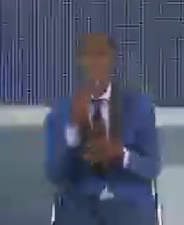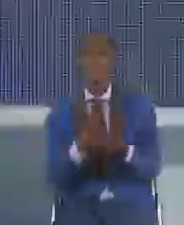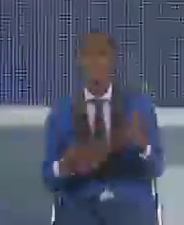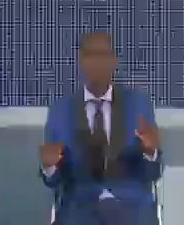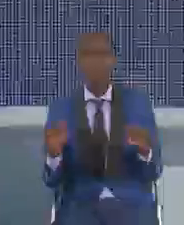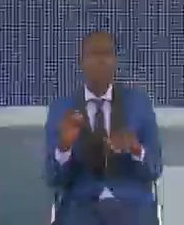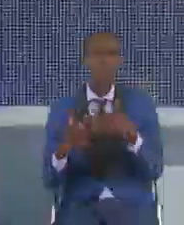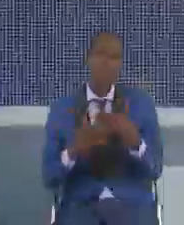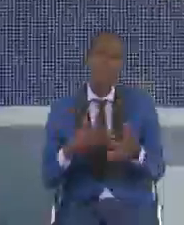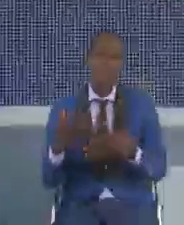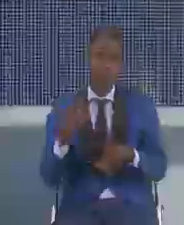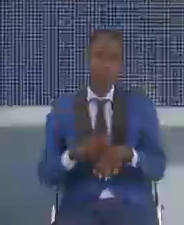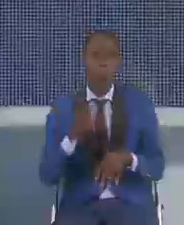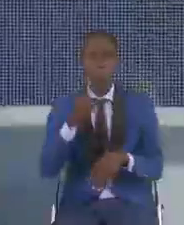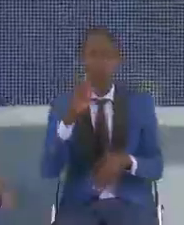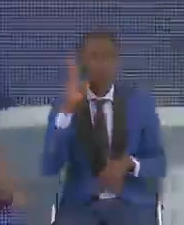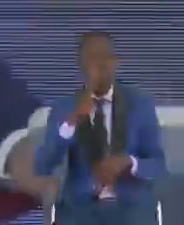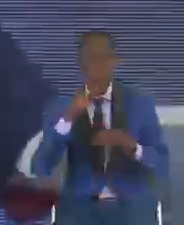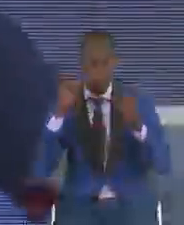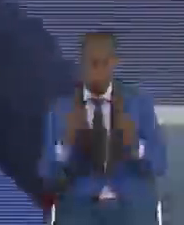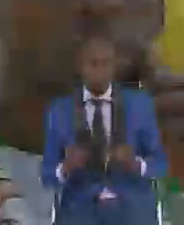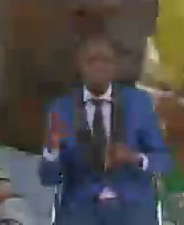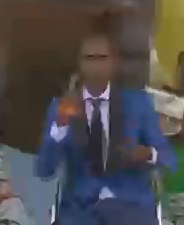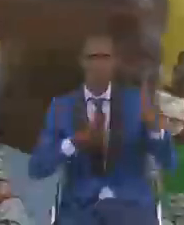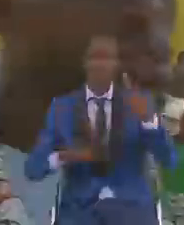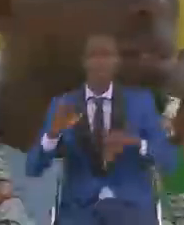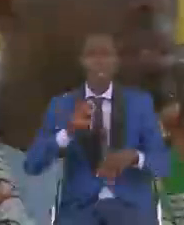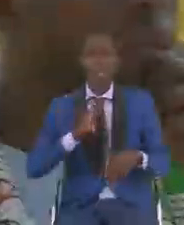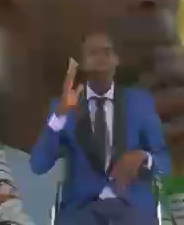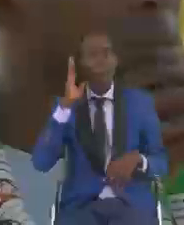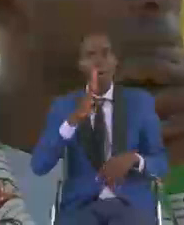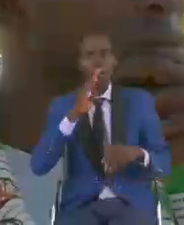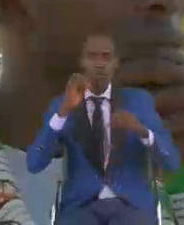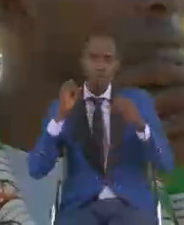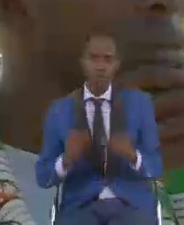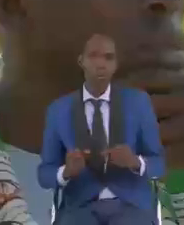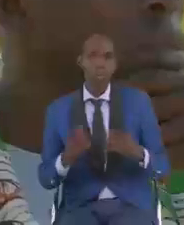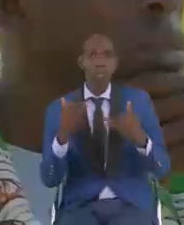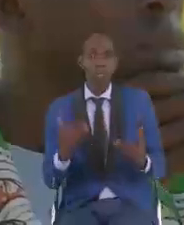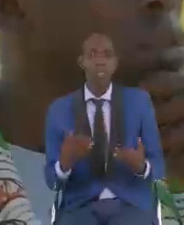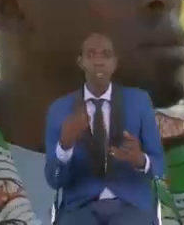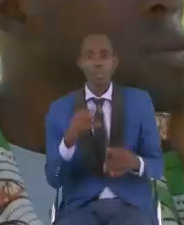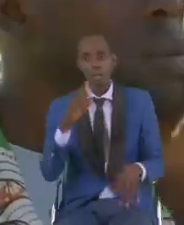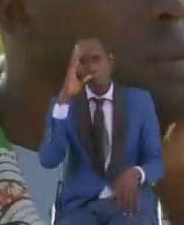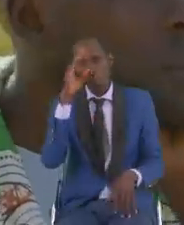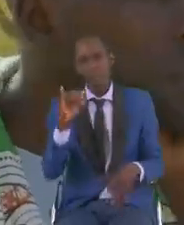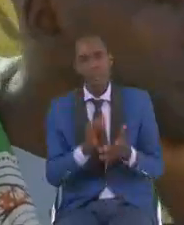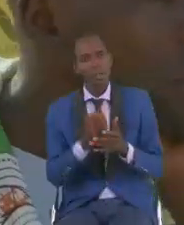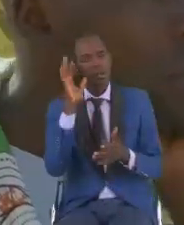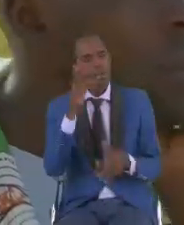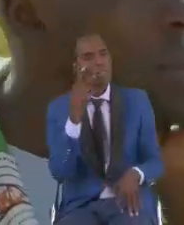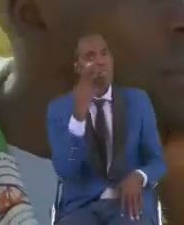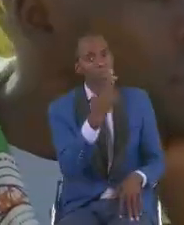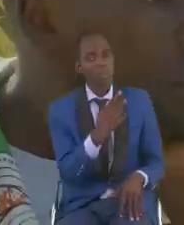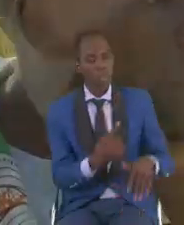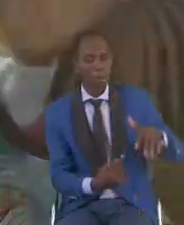strong. I will be strong. Now, the man that will see, the champion of